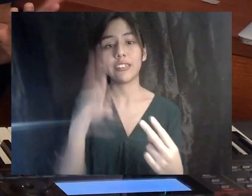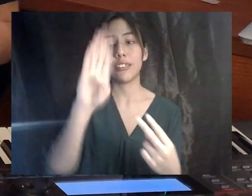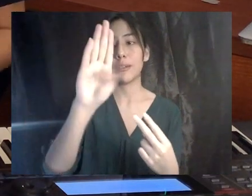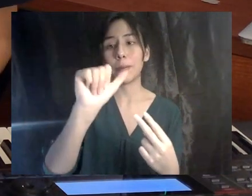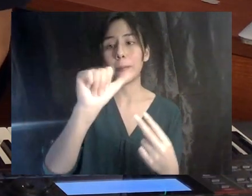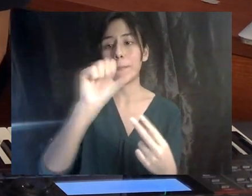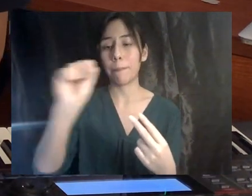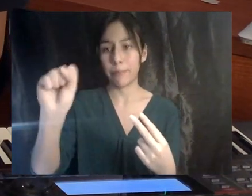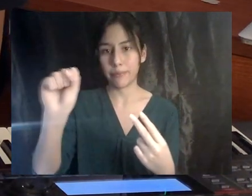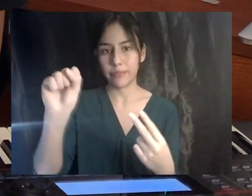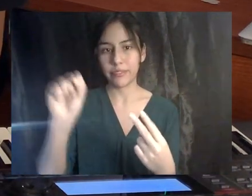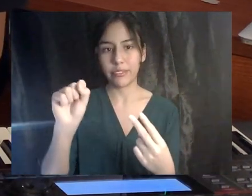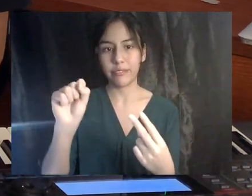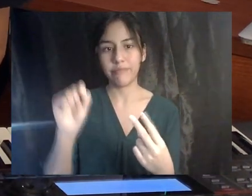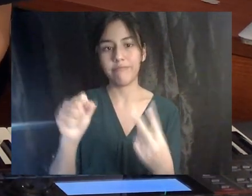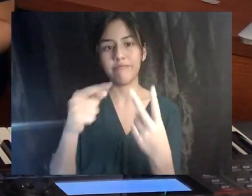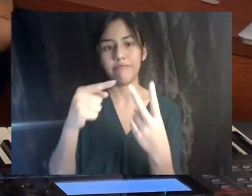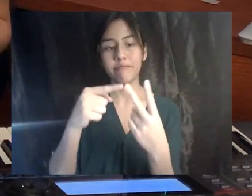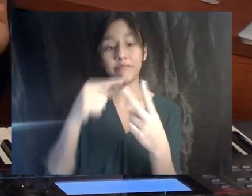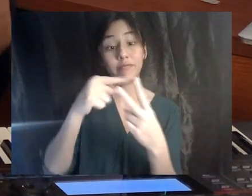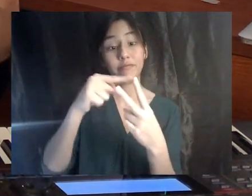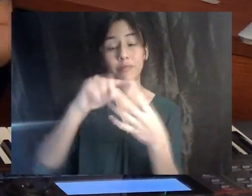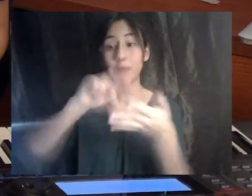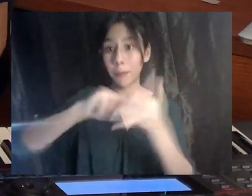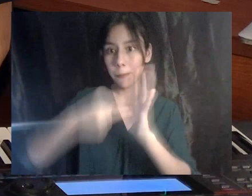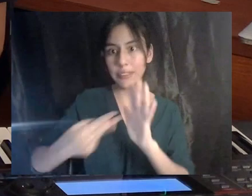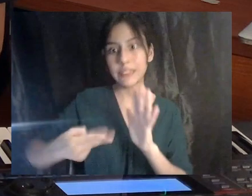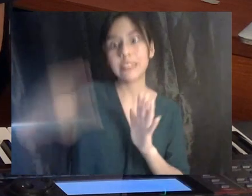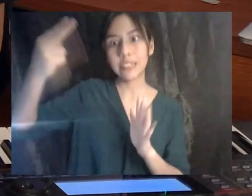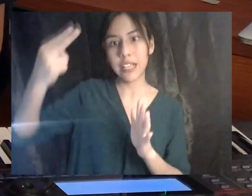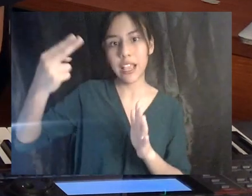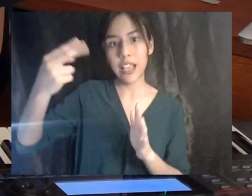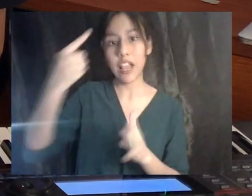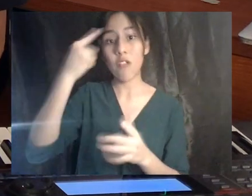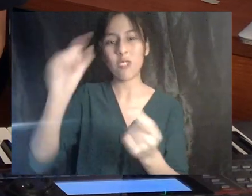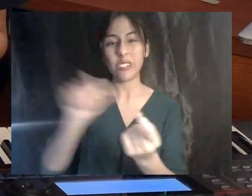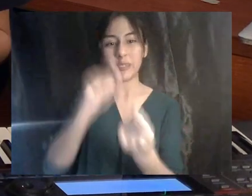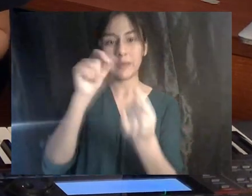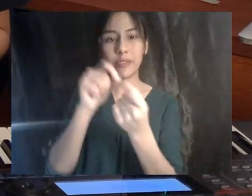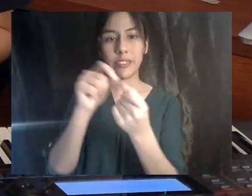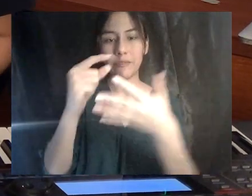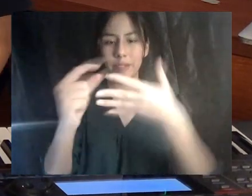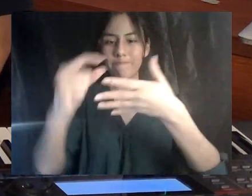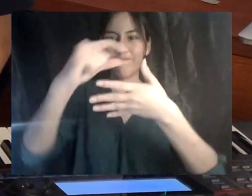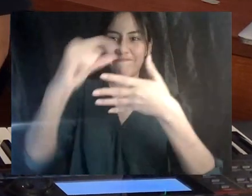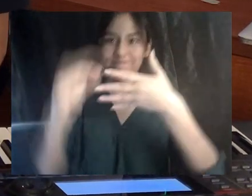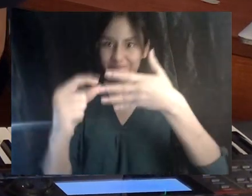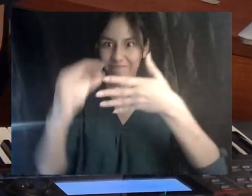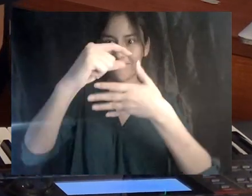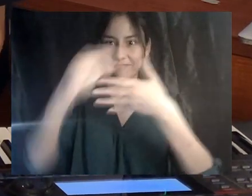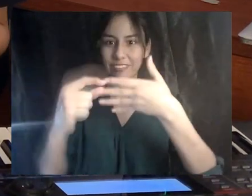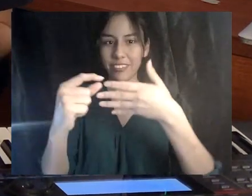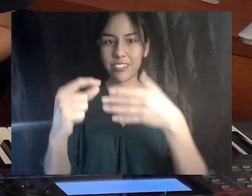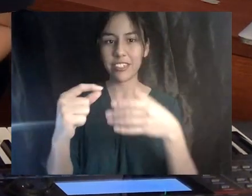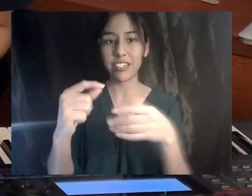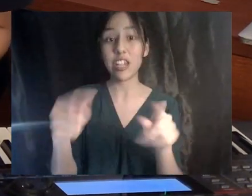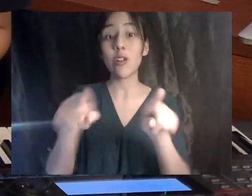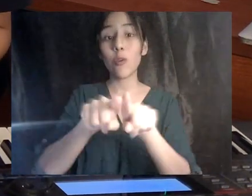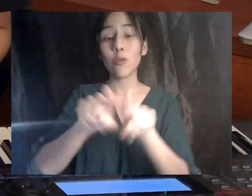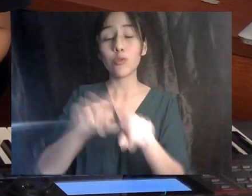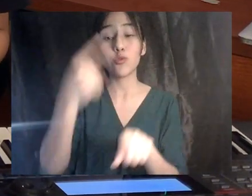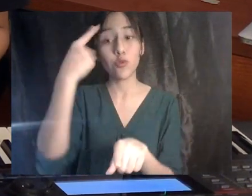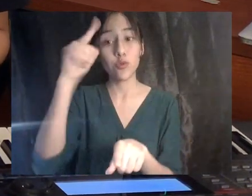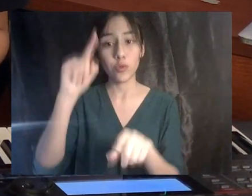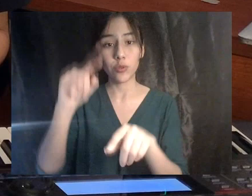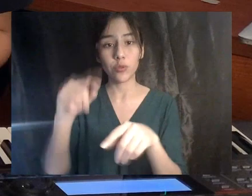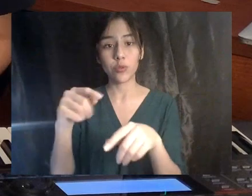clef. So treble means high. Treble clef is specifically for all of the higher ranged notes, as well as all the instruments